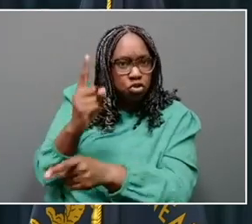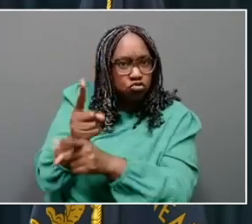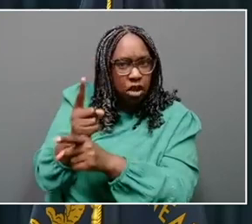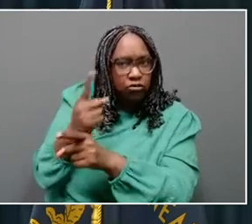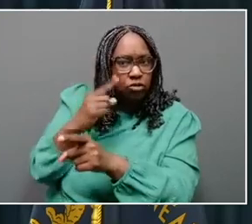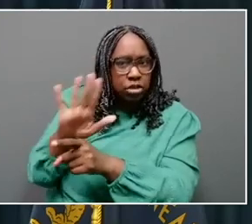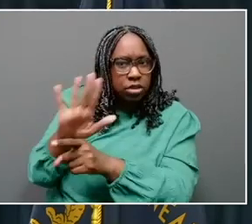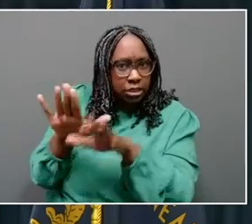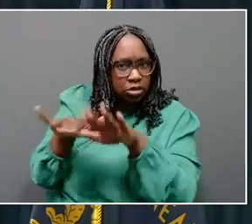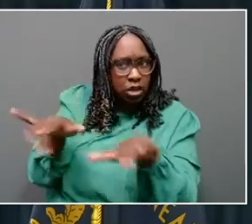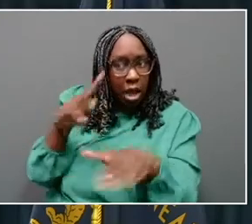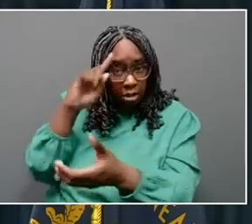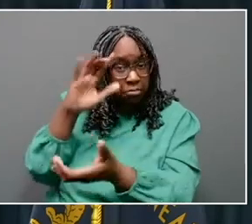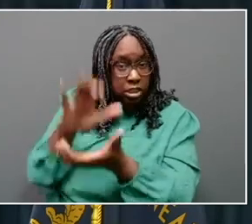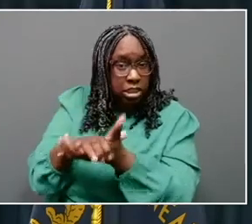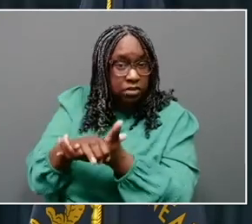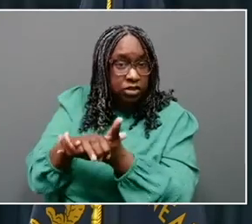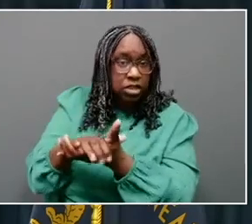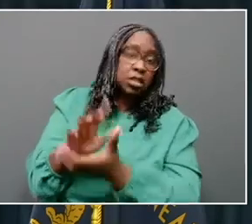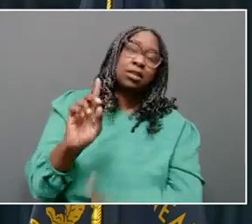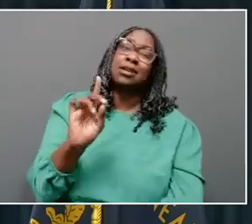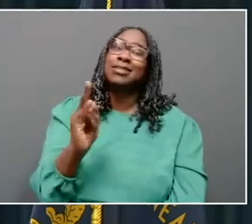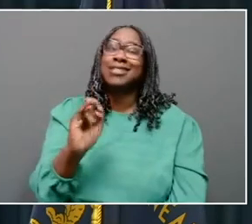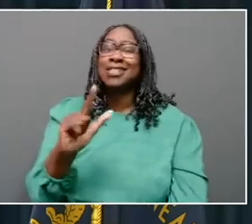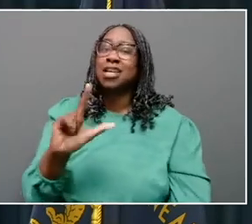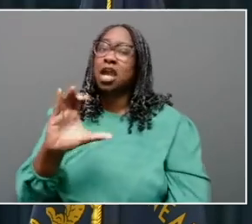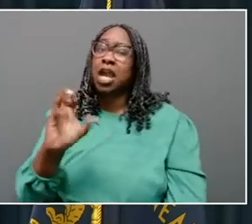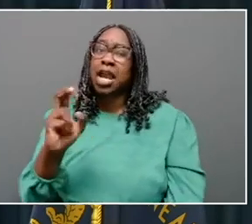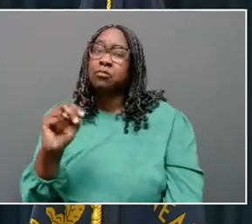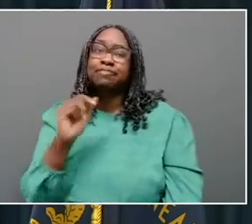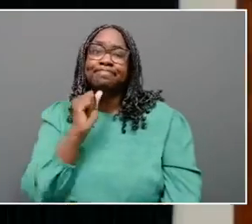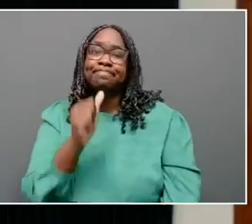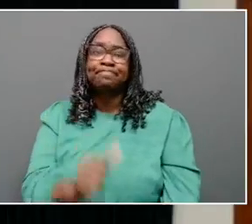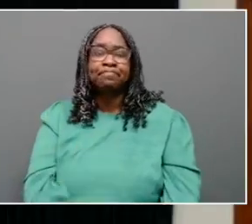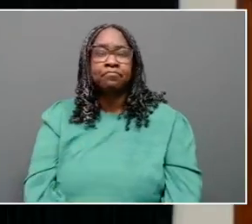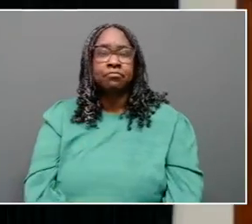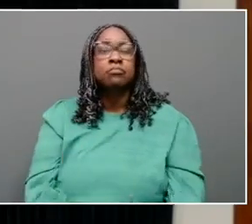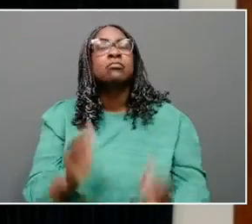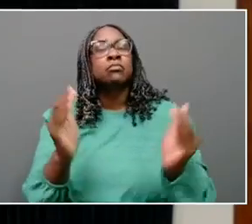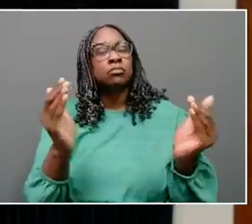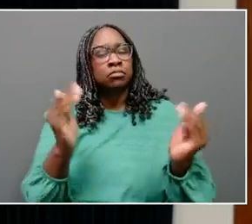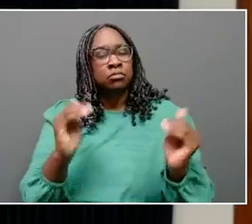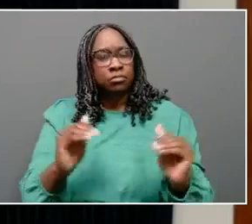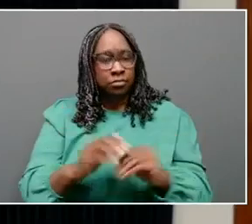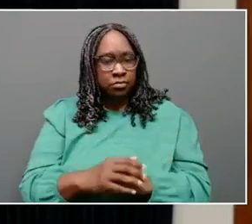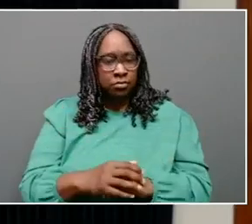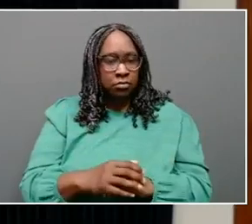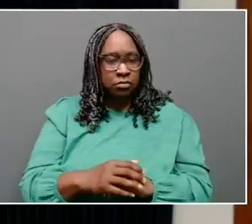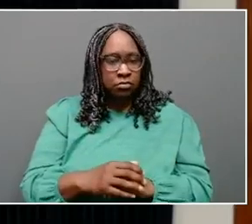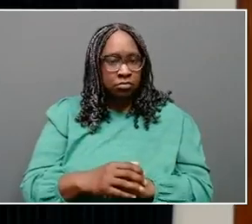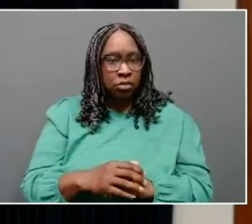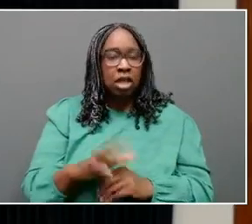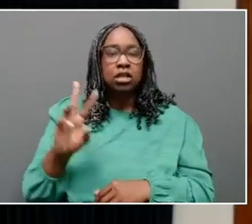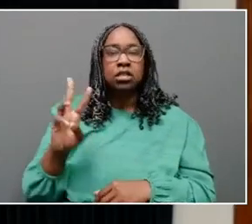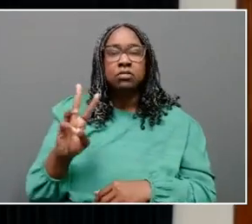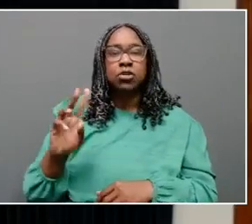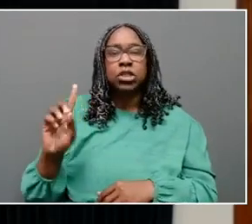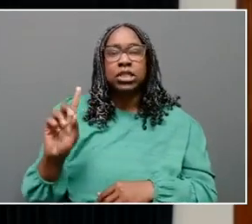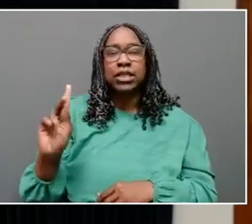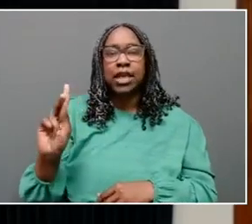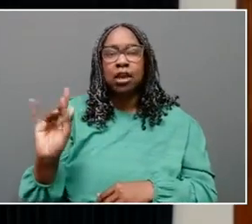believe that. Daniel Cameron doesn't. All right, next, I think we've got somebody from WDKY.